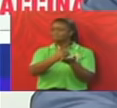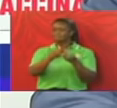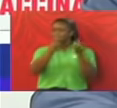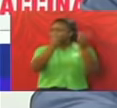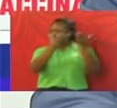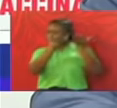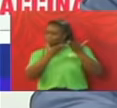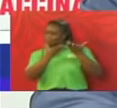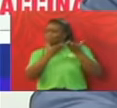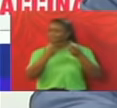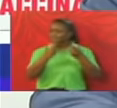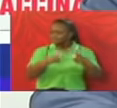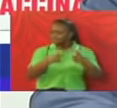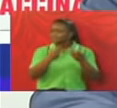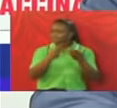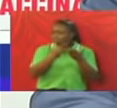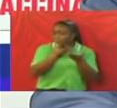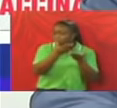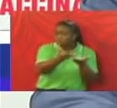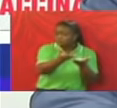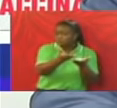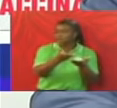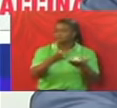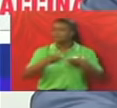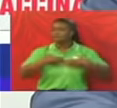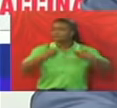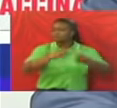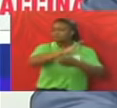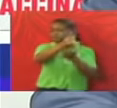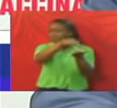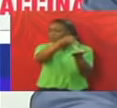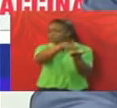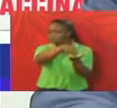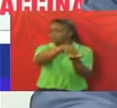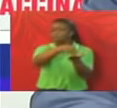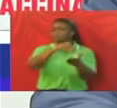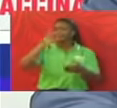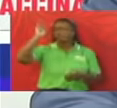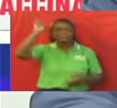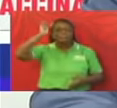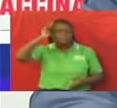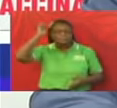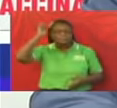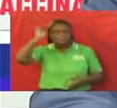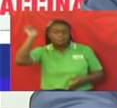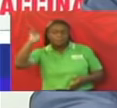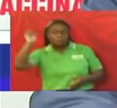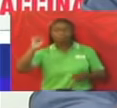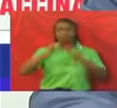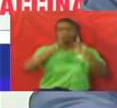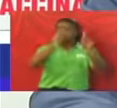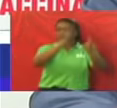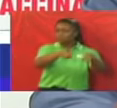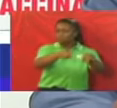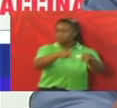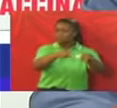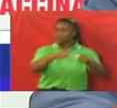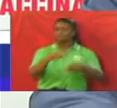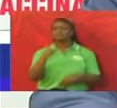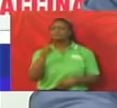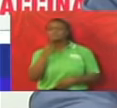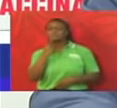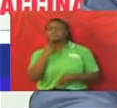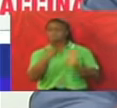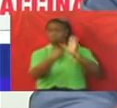health center or emergency room, you can go and report your symptoms, report when you took the vaccine, show your